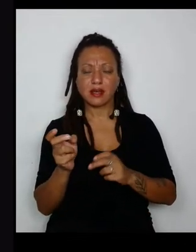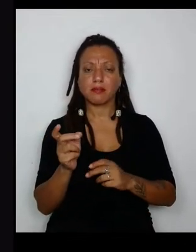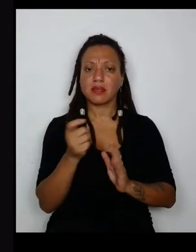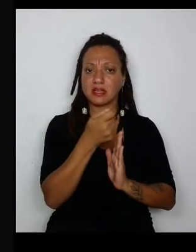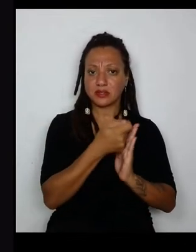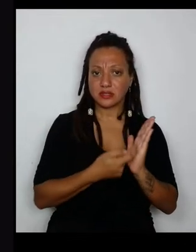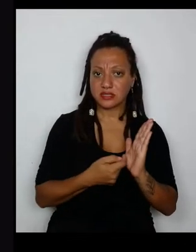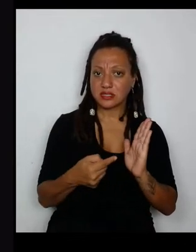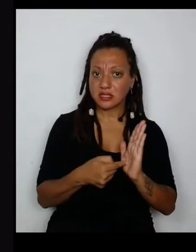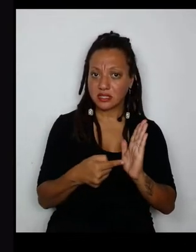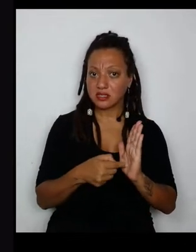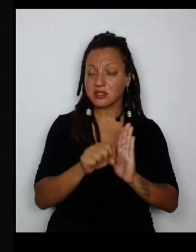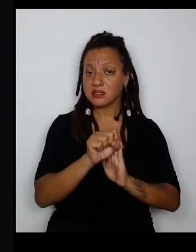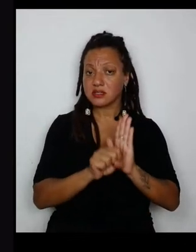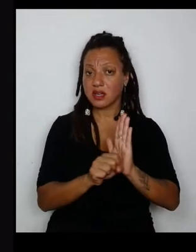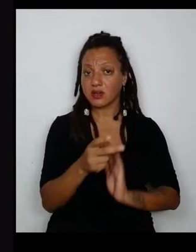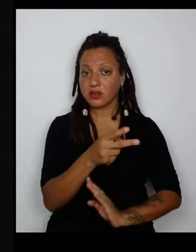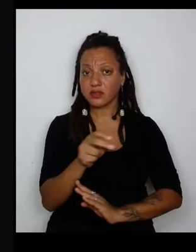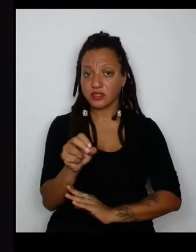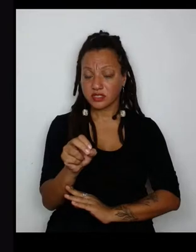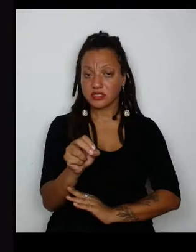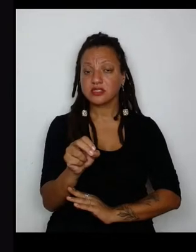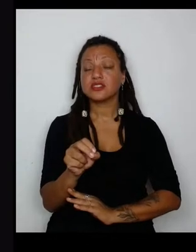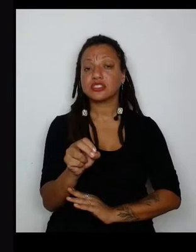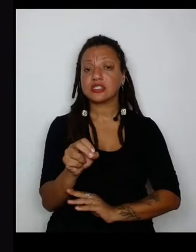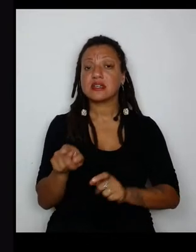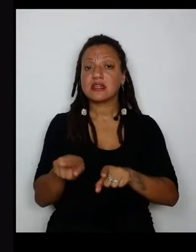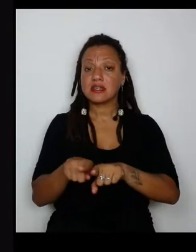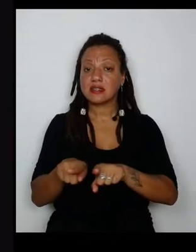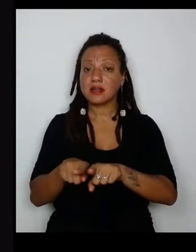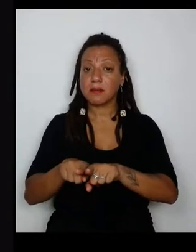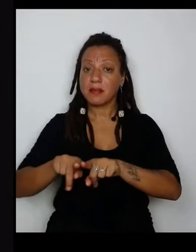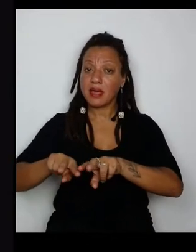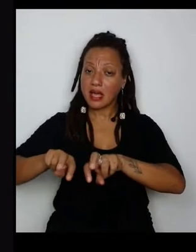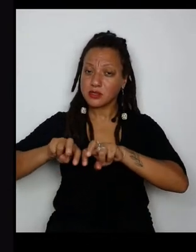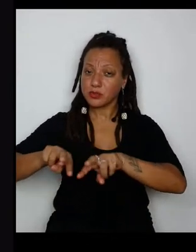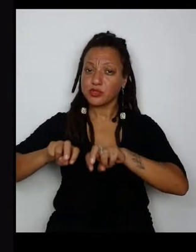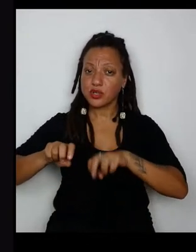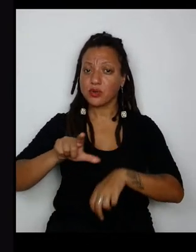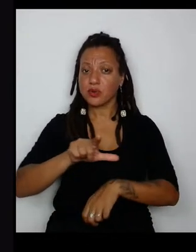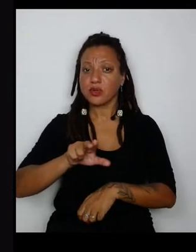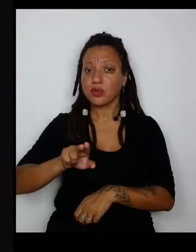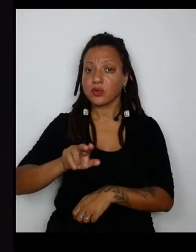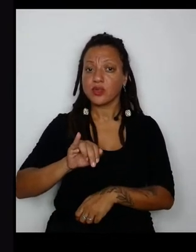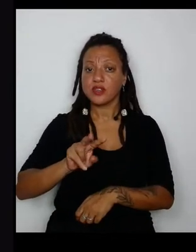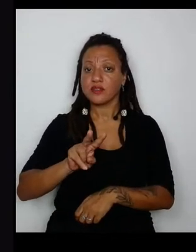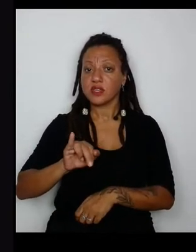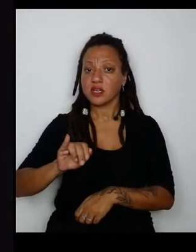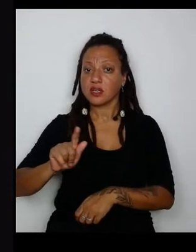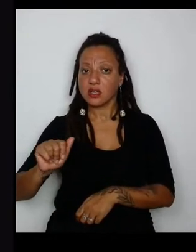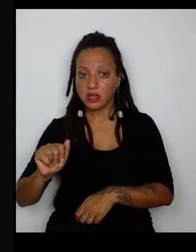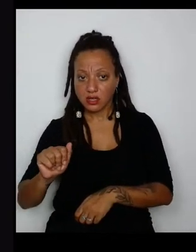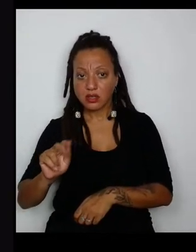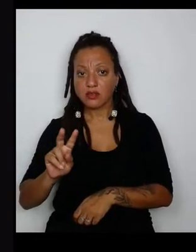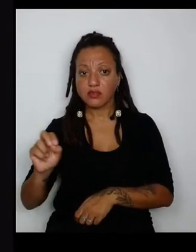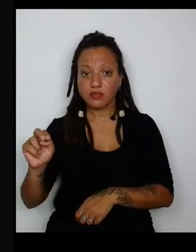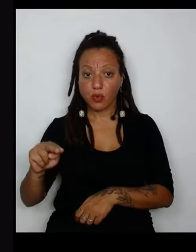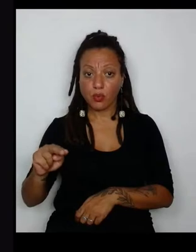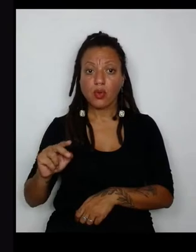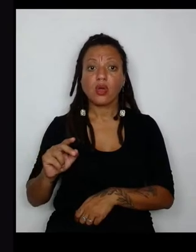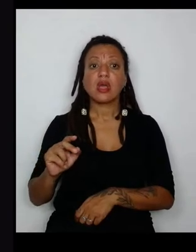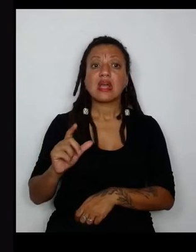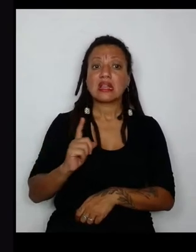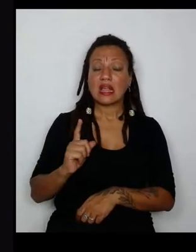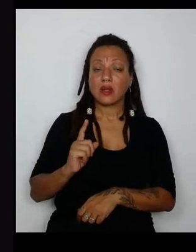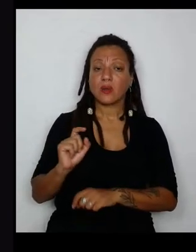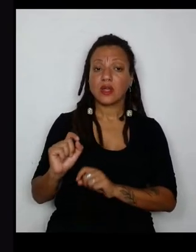louis bougainville who famously declared tahiti to be nucidera or the new island of love and compared